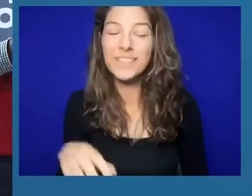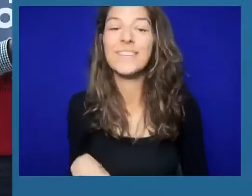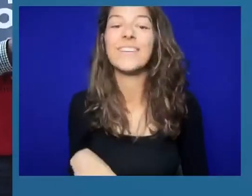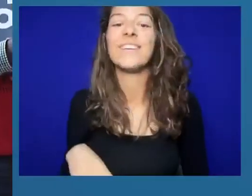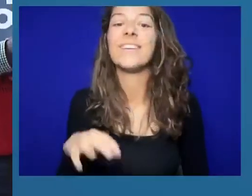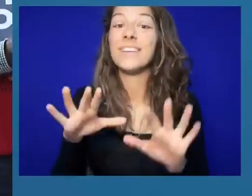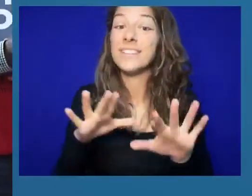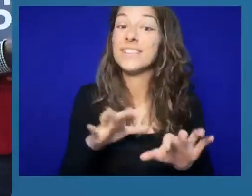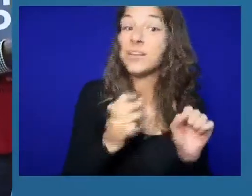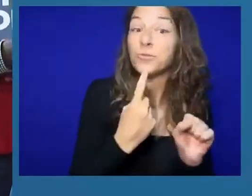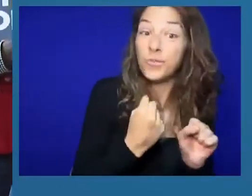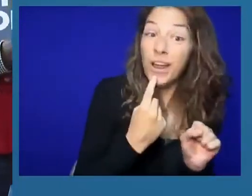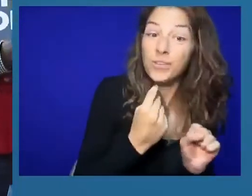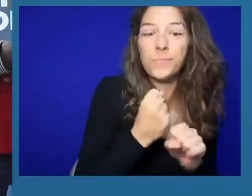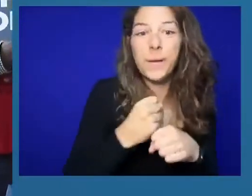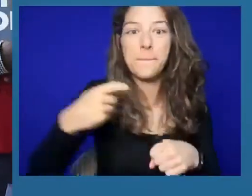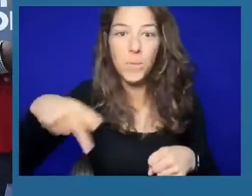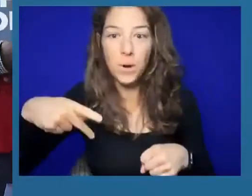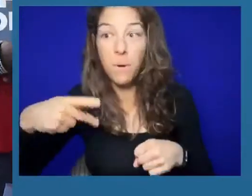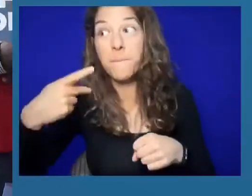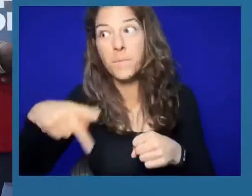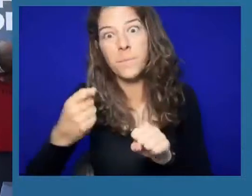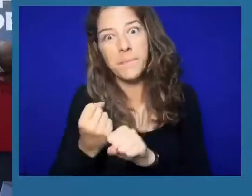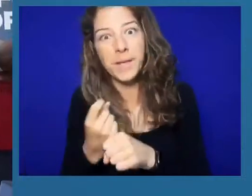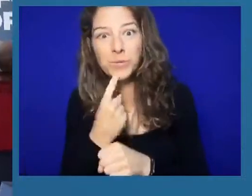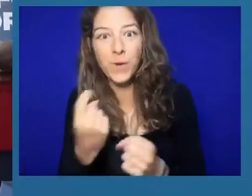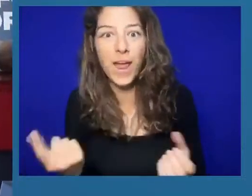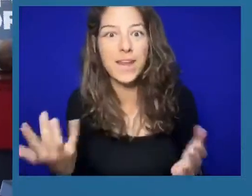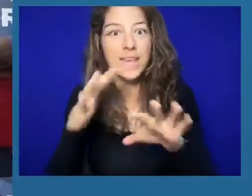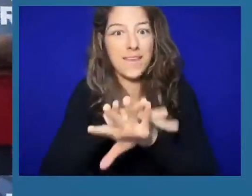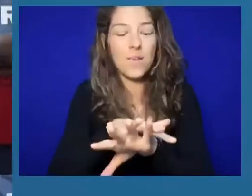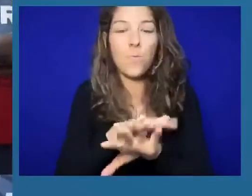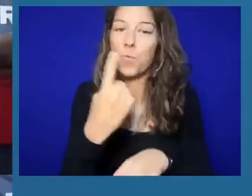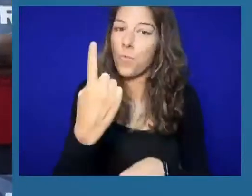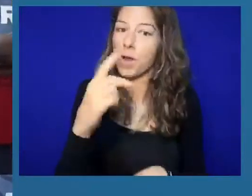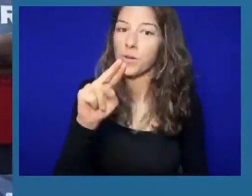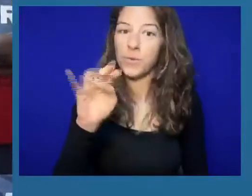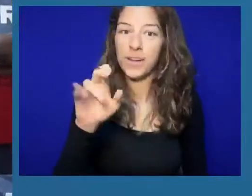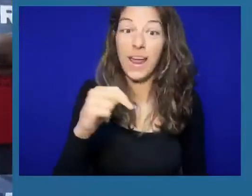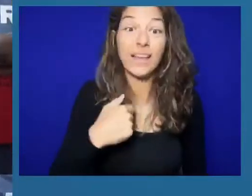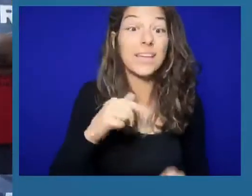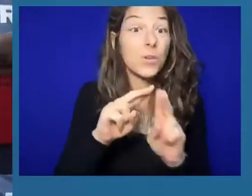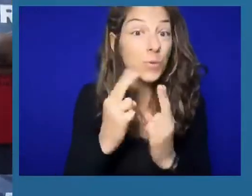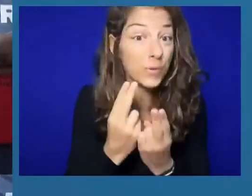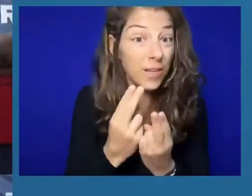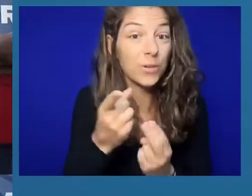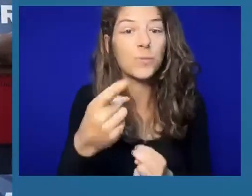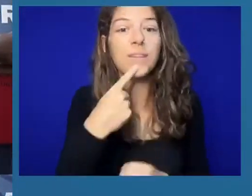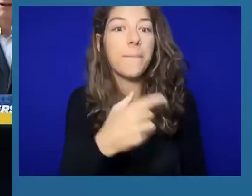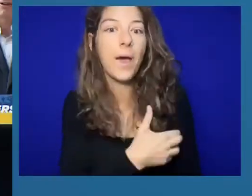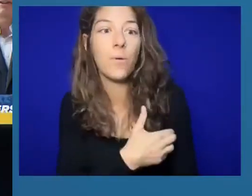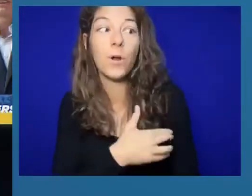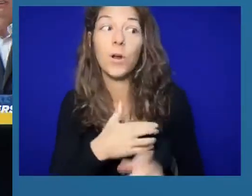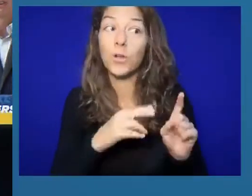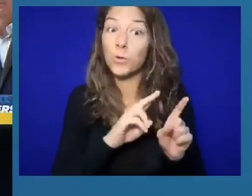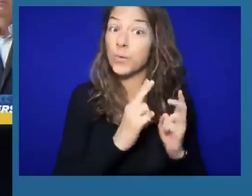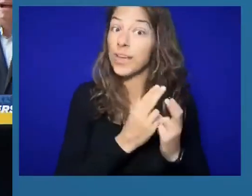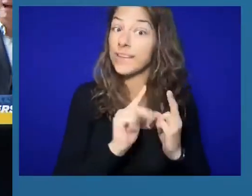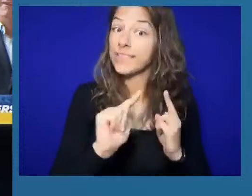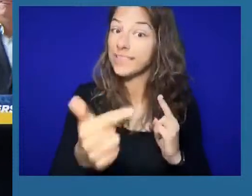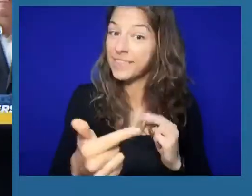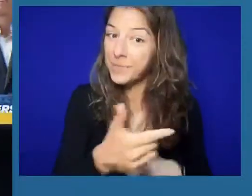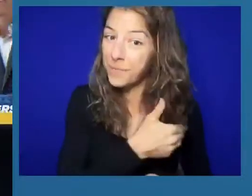make purple, it makes purple to make red. We're one union, right? So when I say union, you say power. Union! Power.